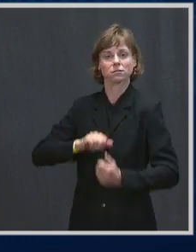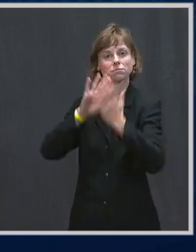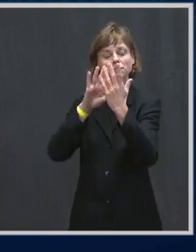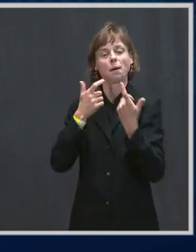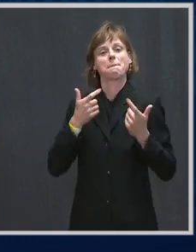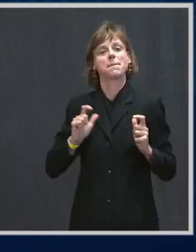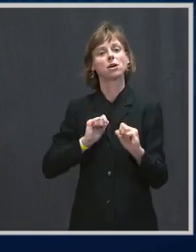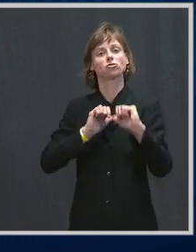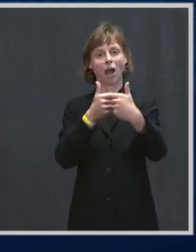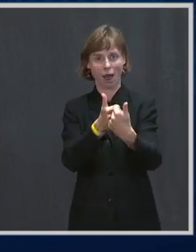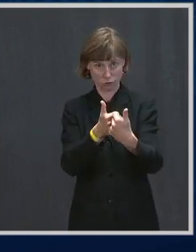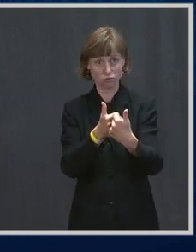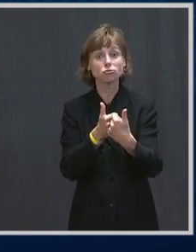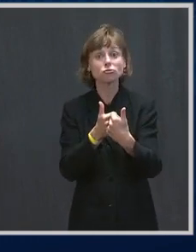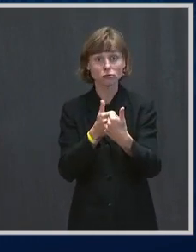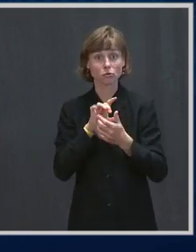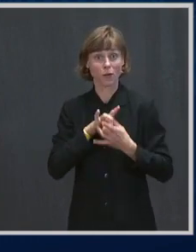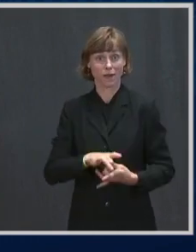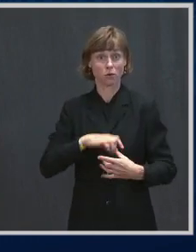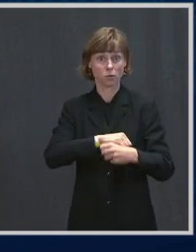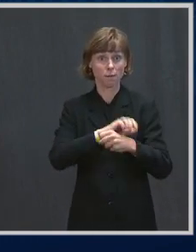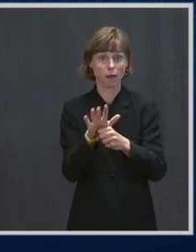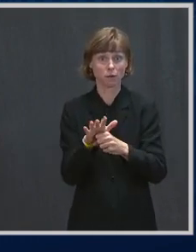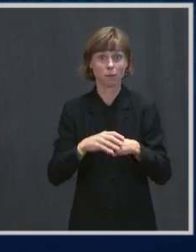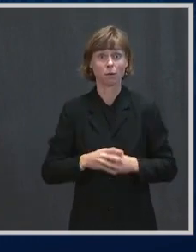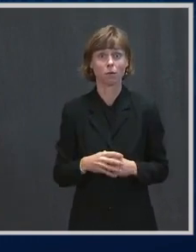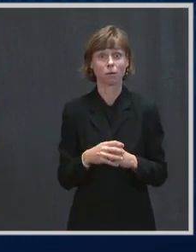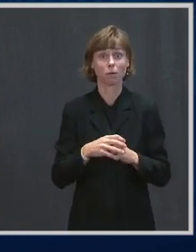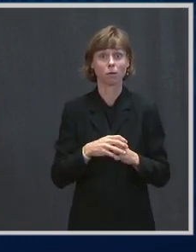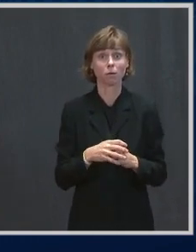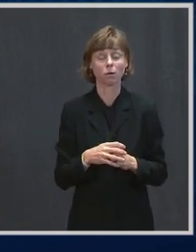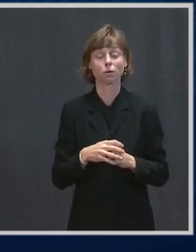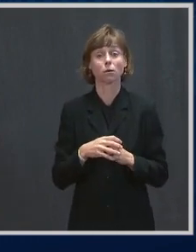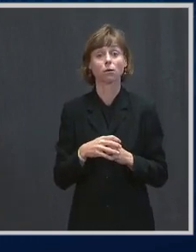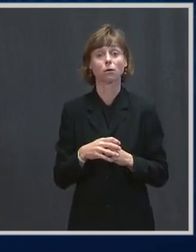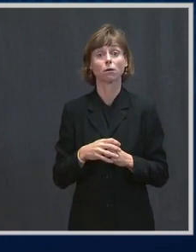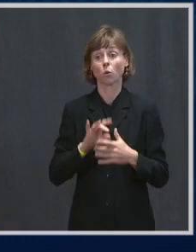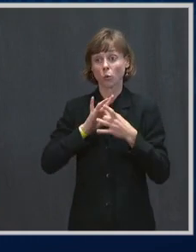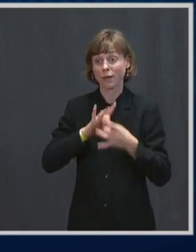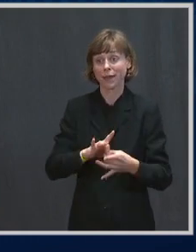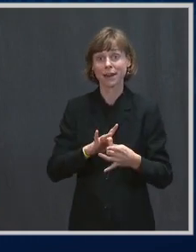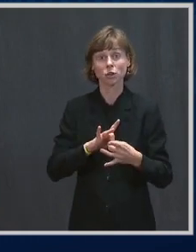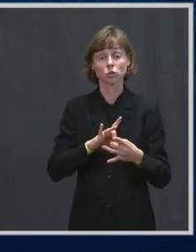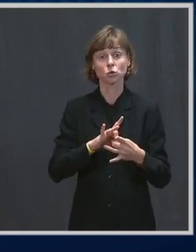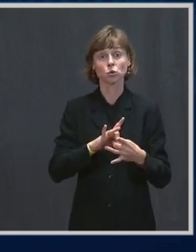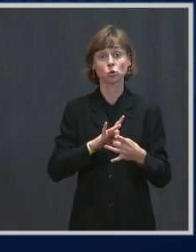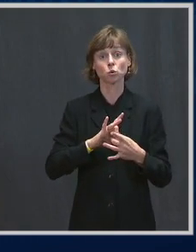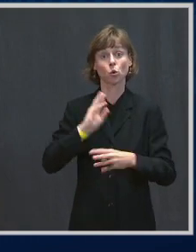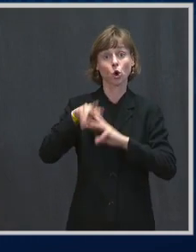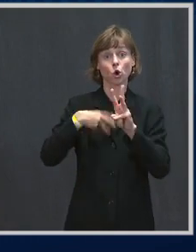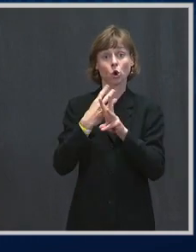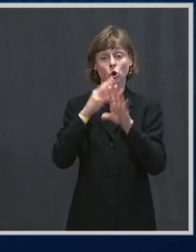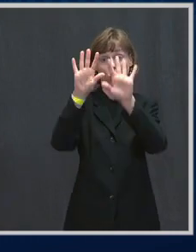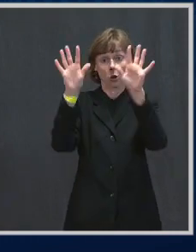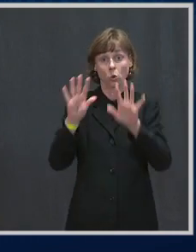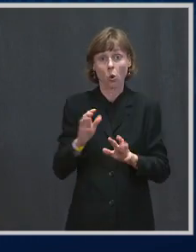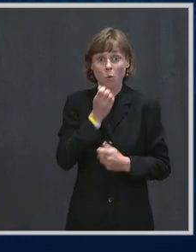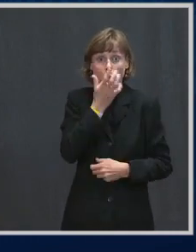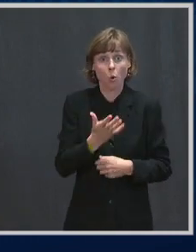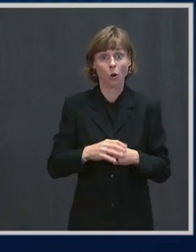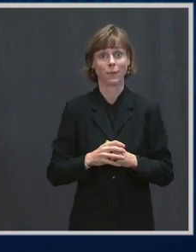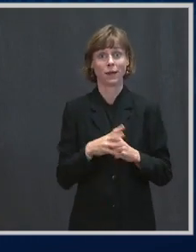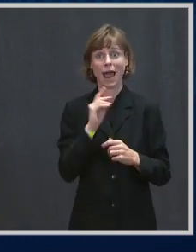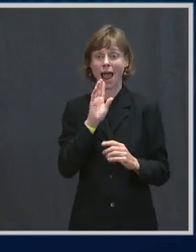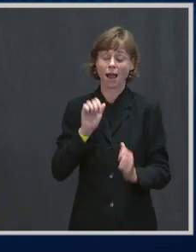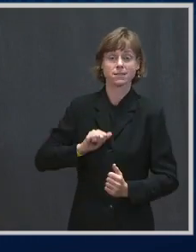face, dealing with the pandemic, dealing with global warming, and again, standing up for democracy and